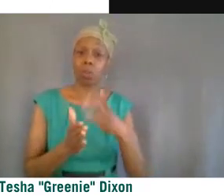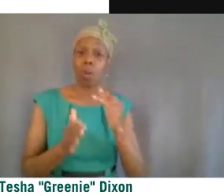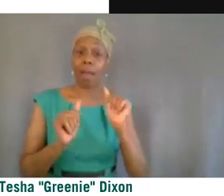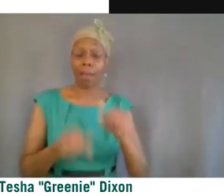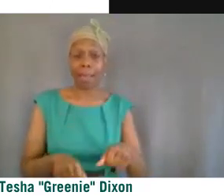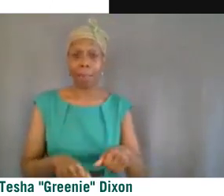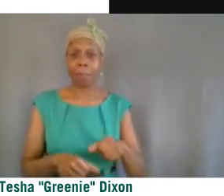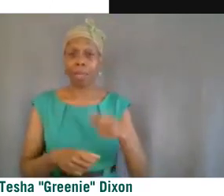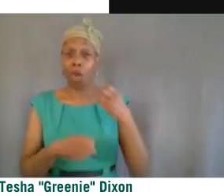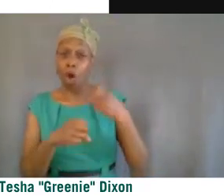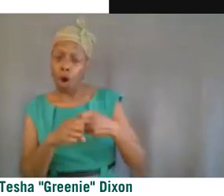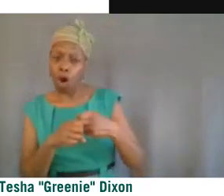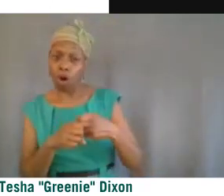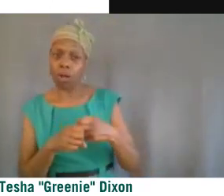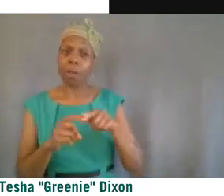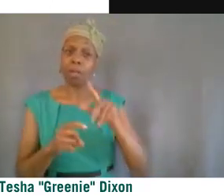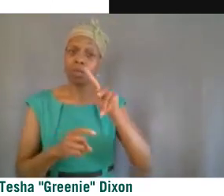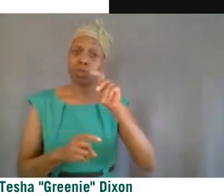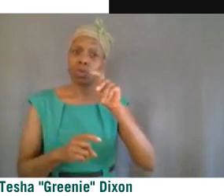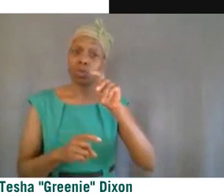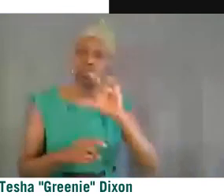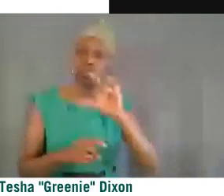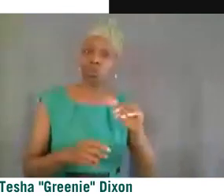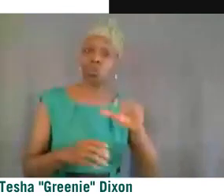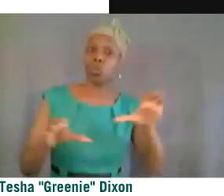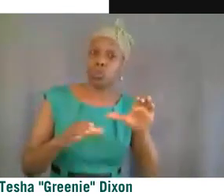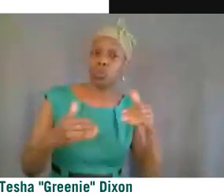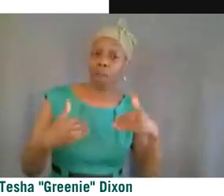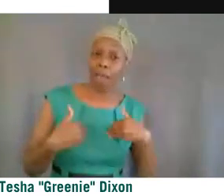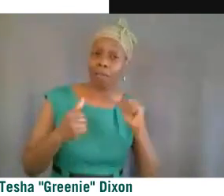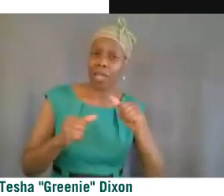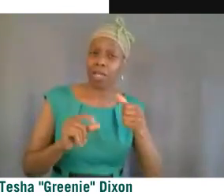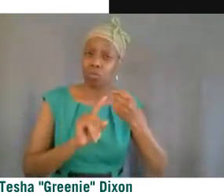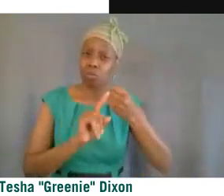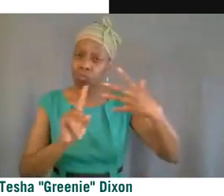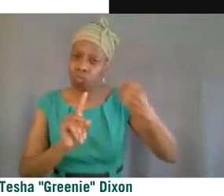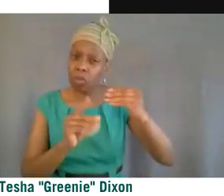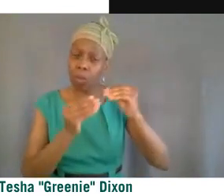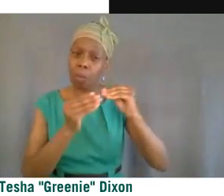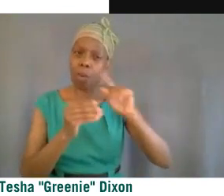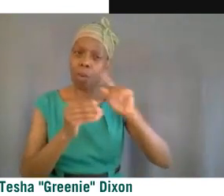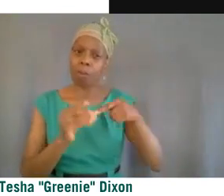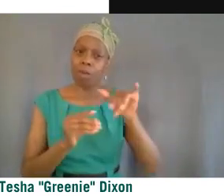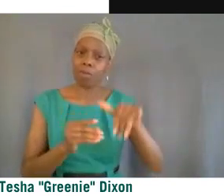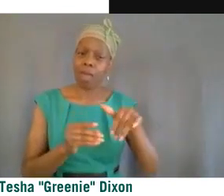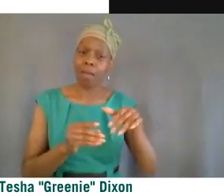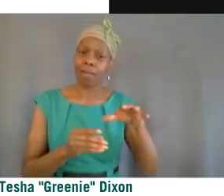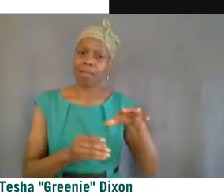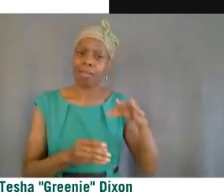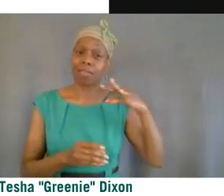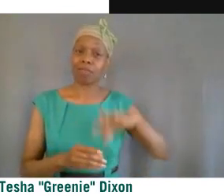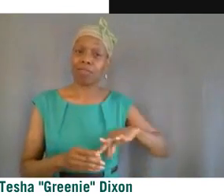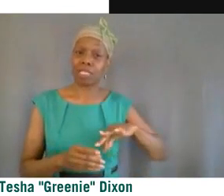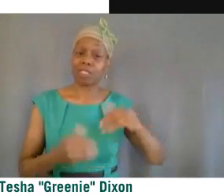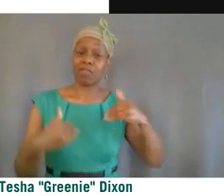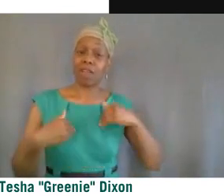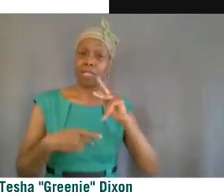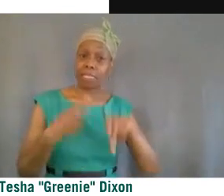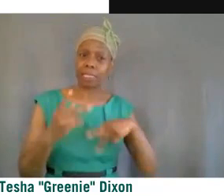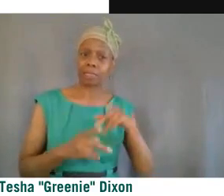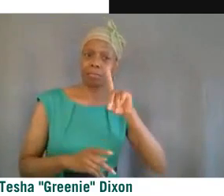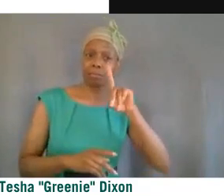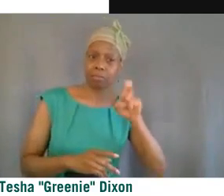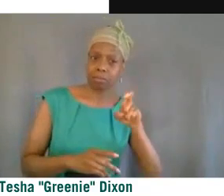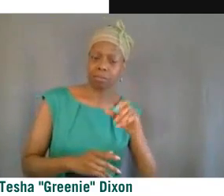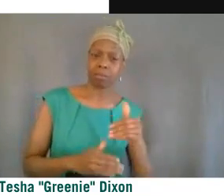the tools that we do have. So could you just elaborate a little bit more about then on the advantage of this diagnosis? You know, Laurie did mention that it's